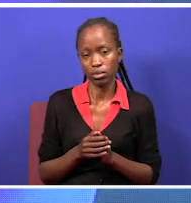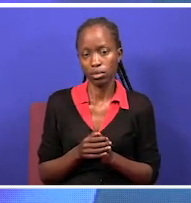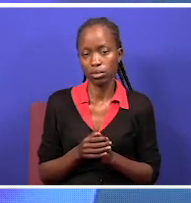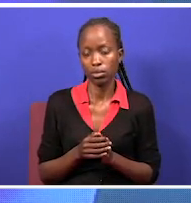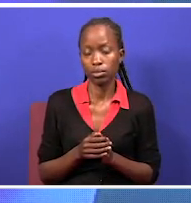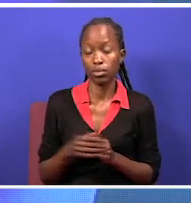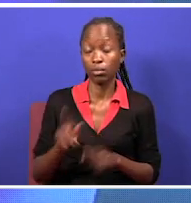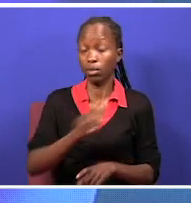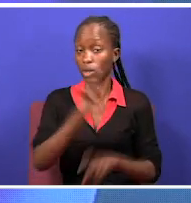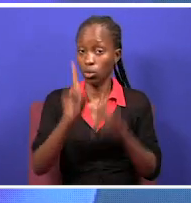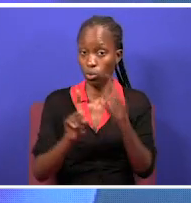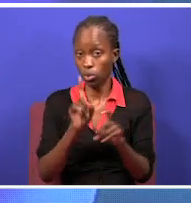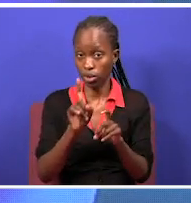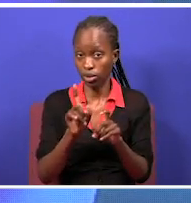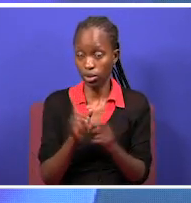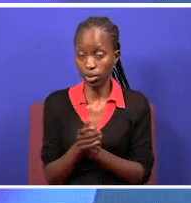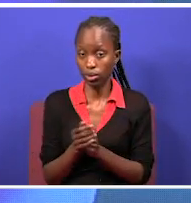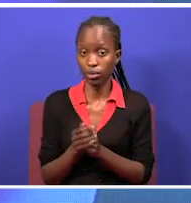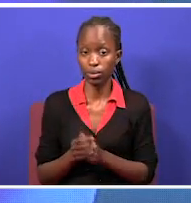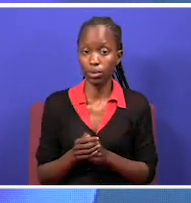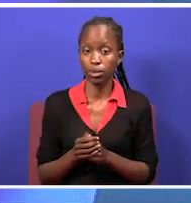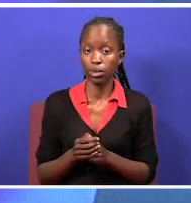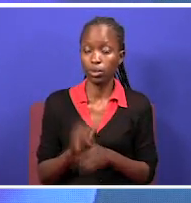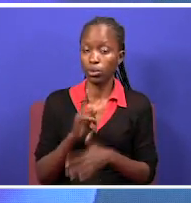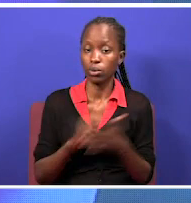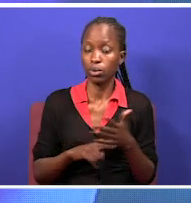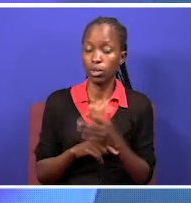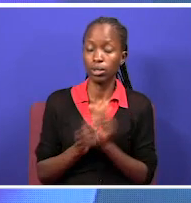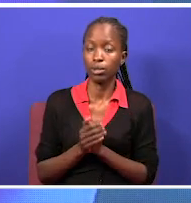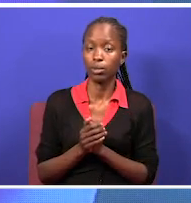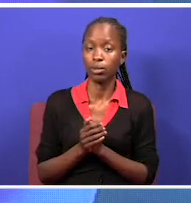The question then is, who is helping